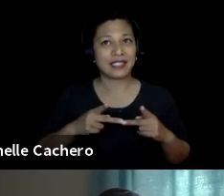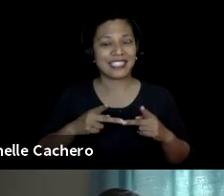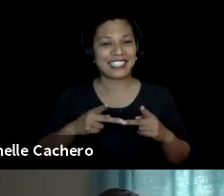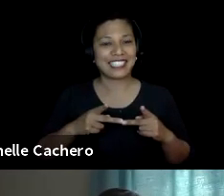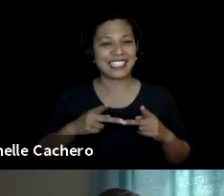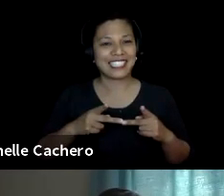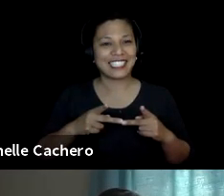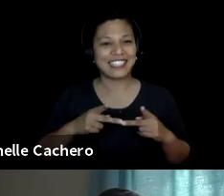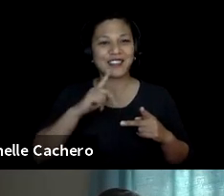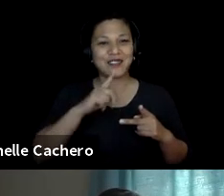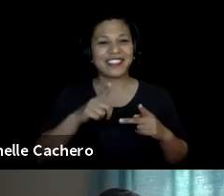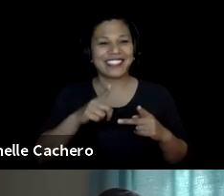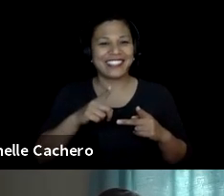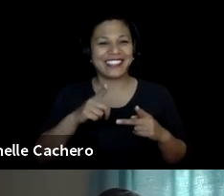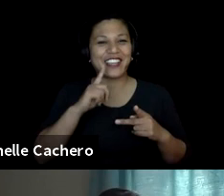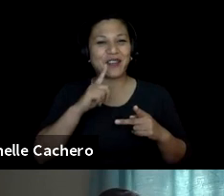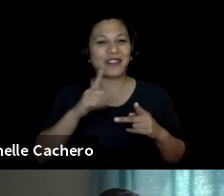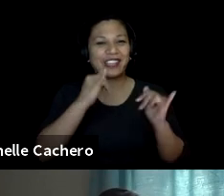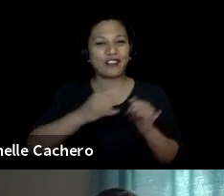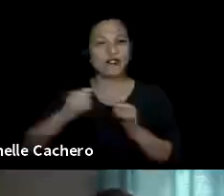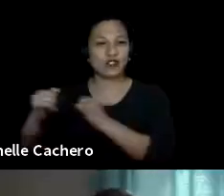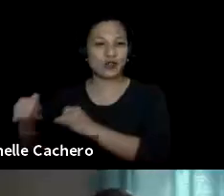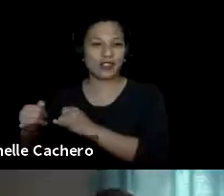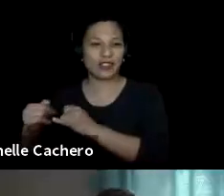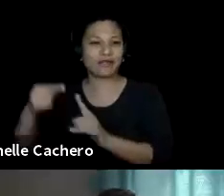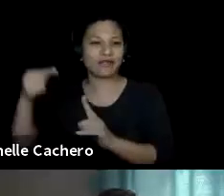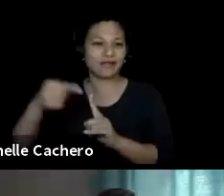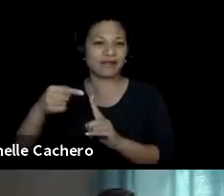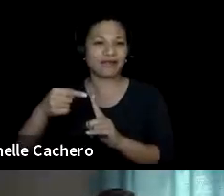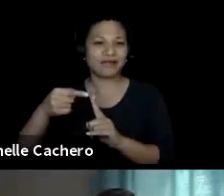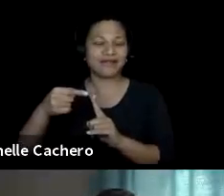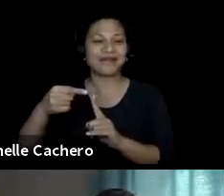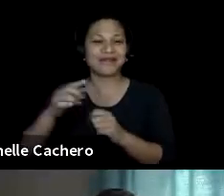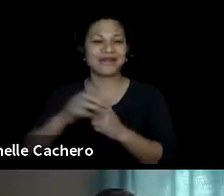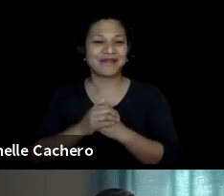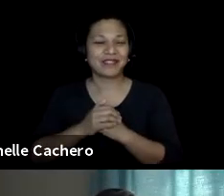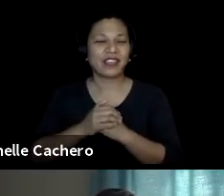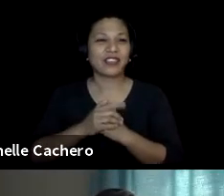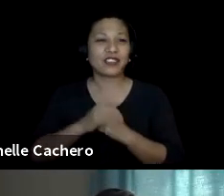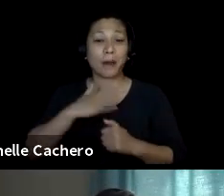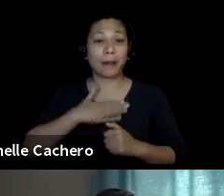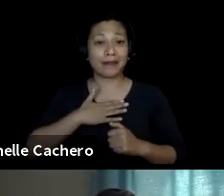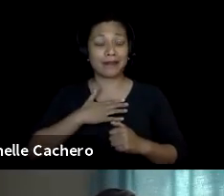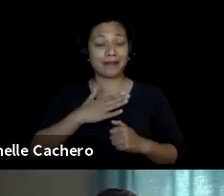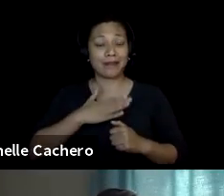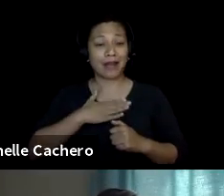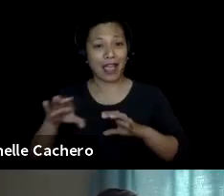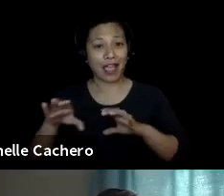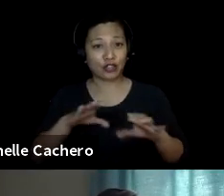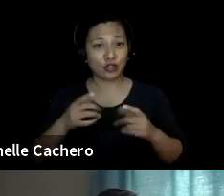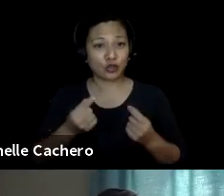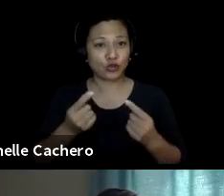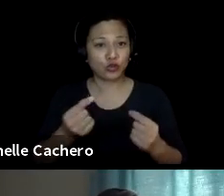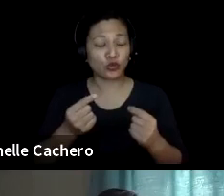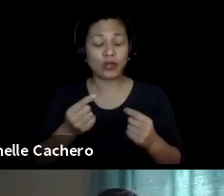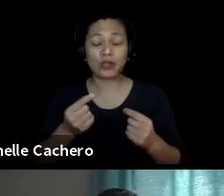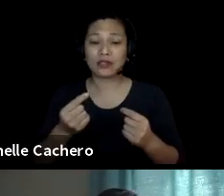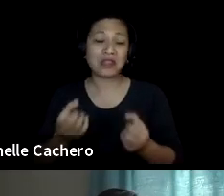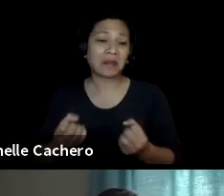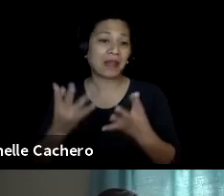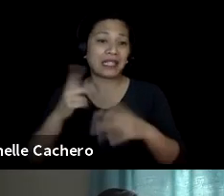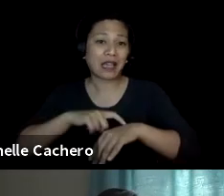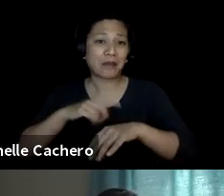it's going to be very individual. There's a lot of things that I do that I take my time to do for free.